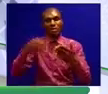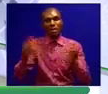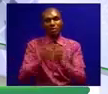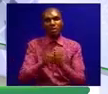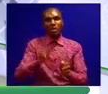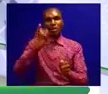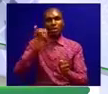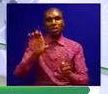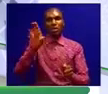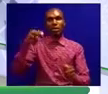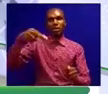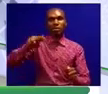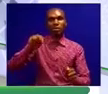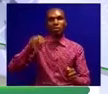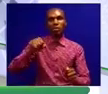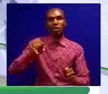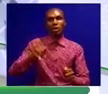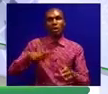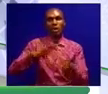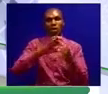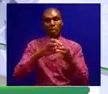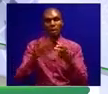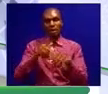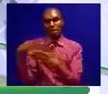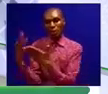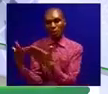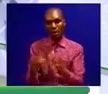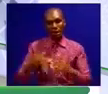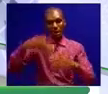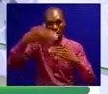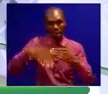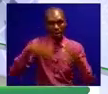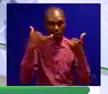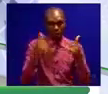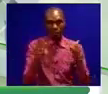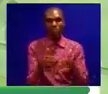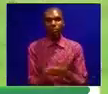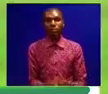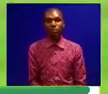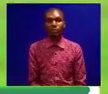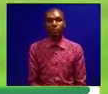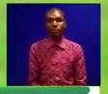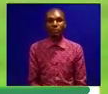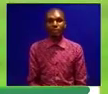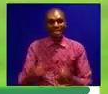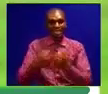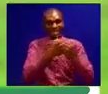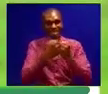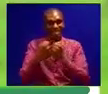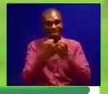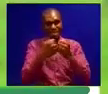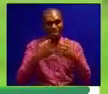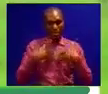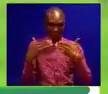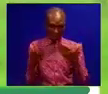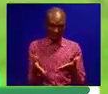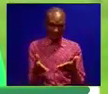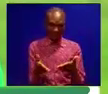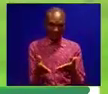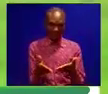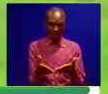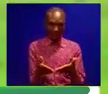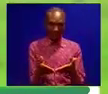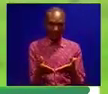ase weekend ya eta bono banyere ko yari gani bosi bwe chigosori echo challenge na teba se gosori ichuni my key